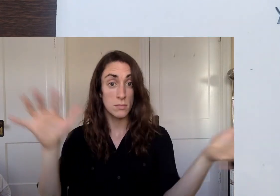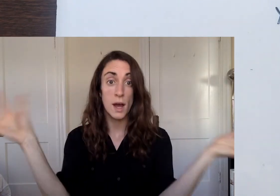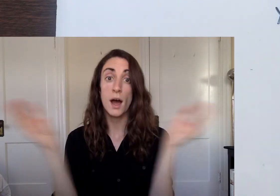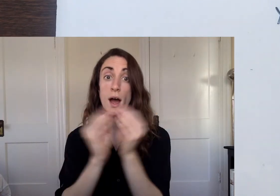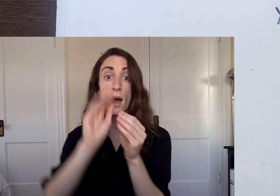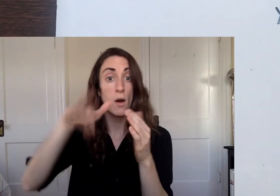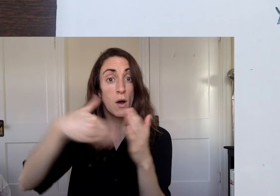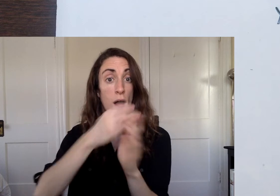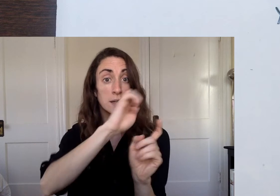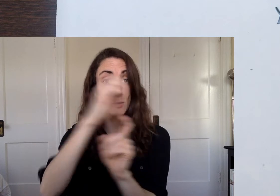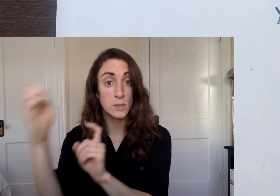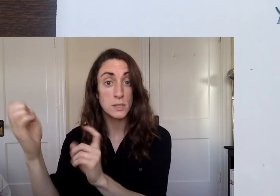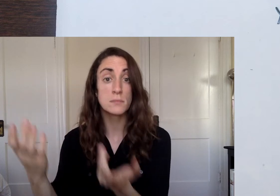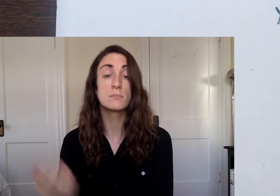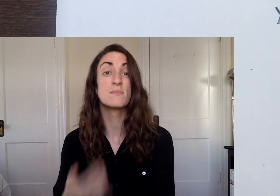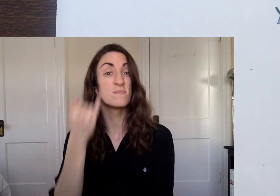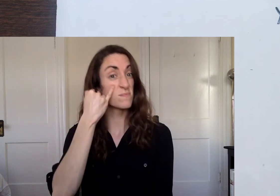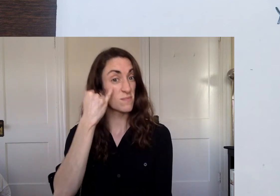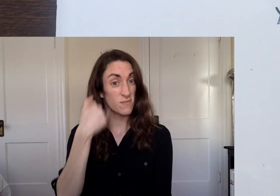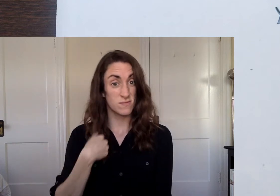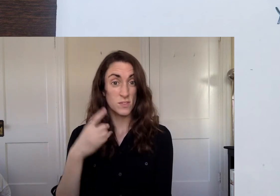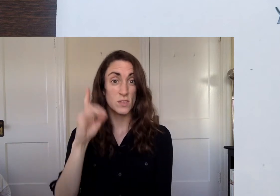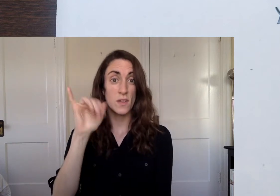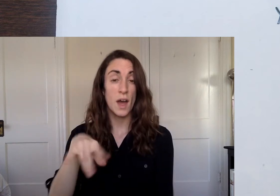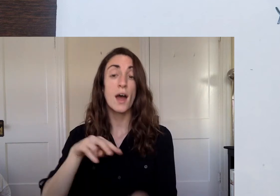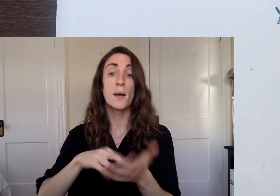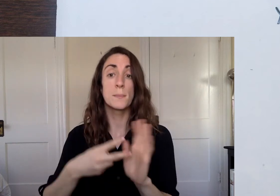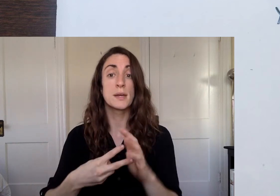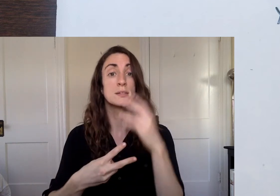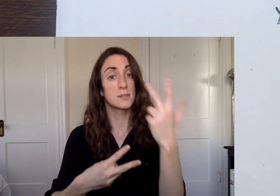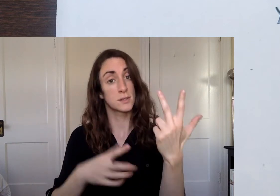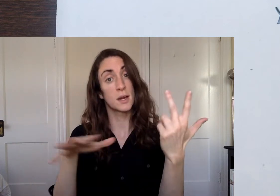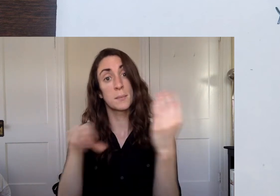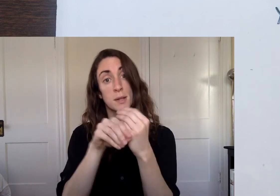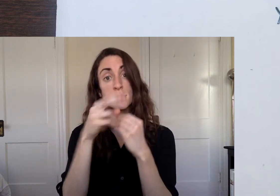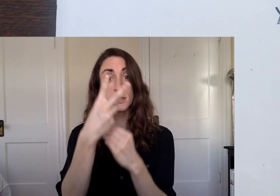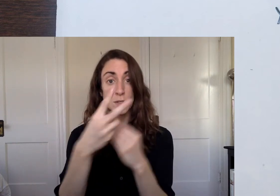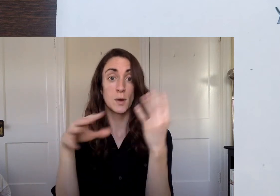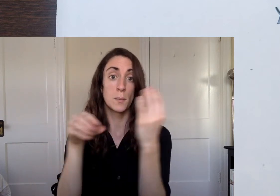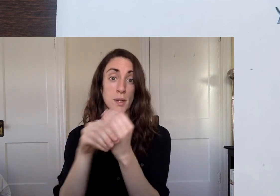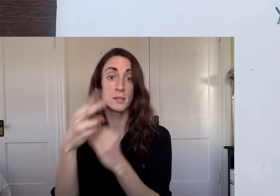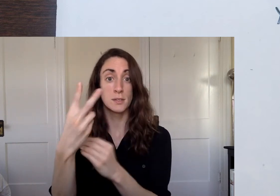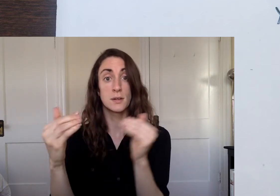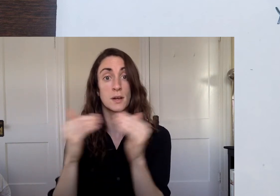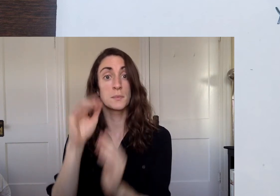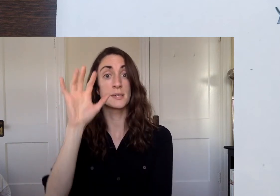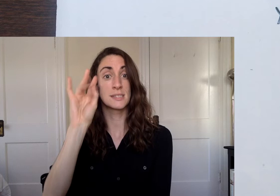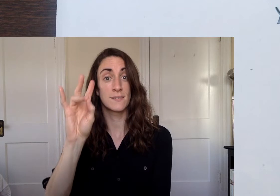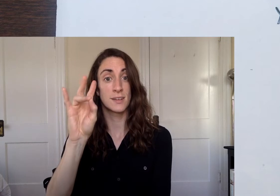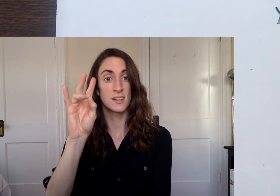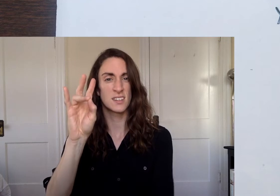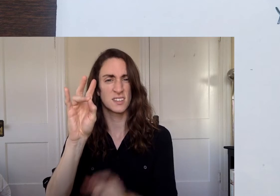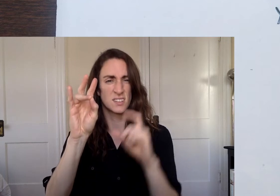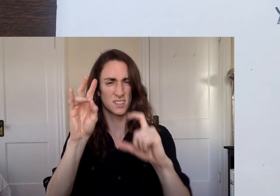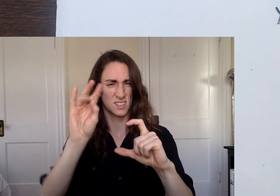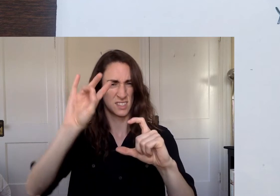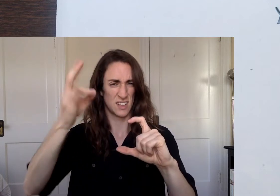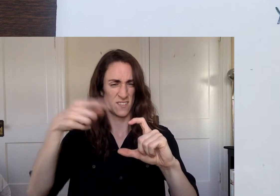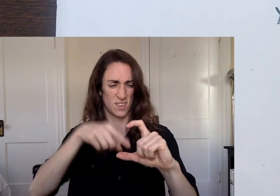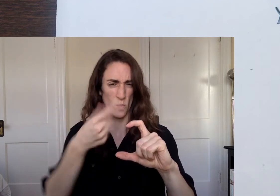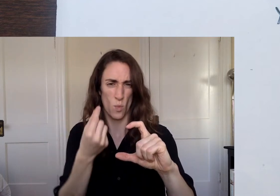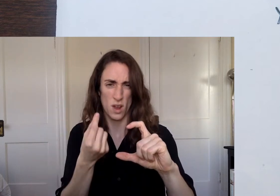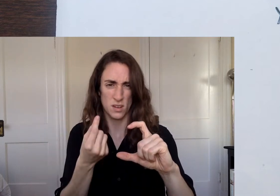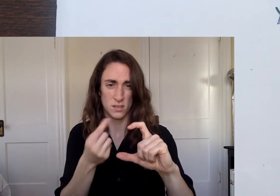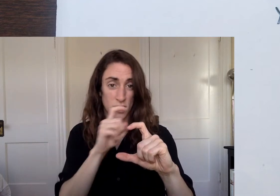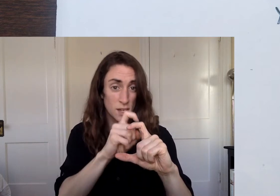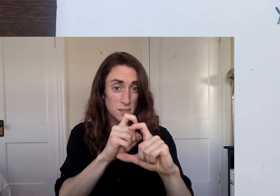previous examples, adding the exponents? 3 plus 2 plus 2 is 7, which means we'd be raising to the power of 7. But raising what to the power of 7?